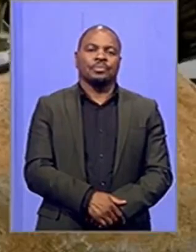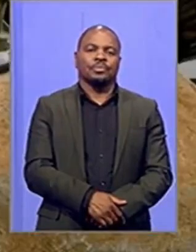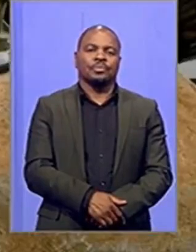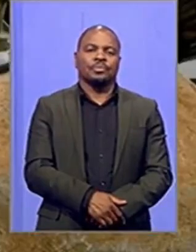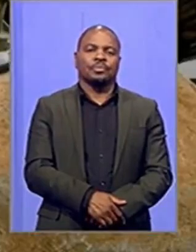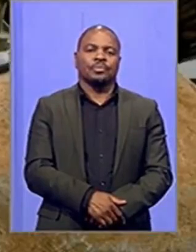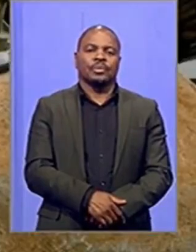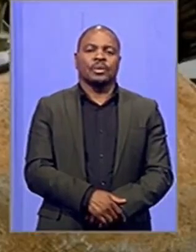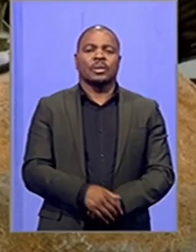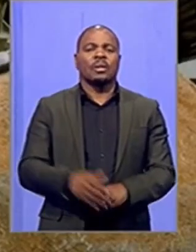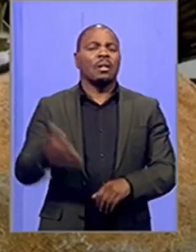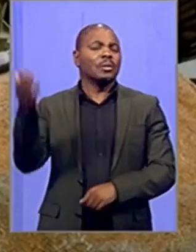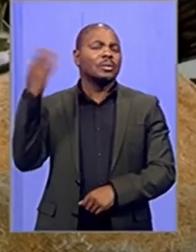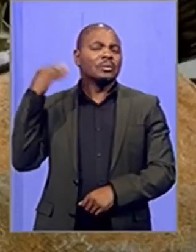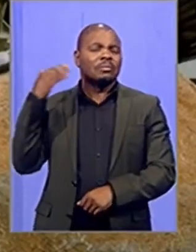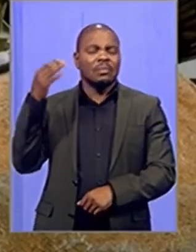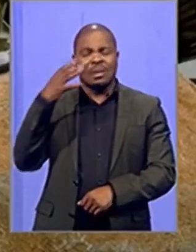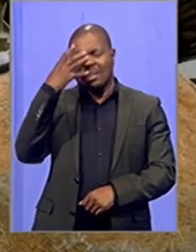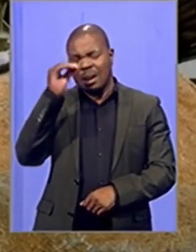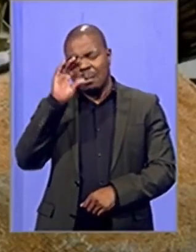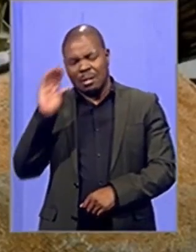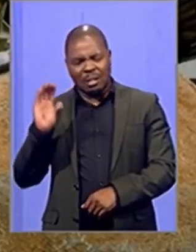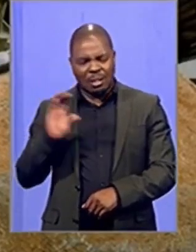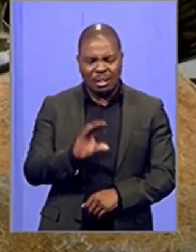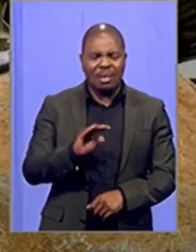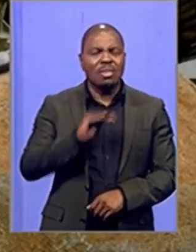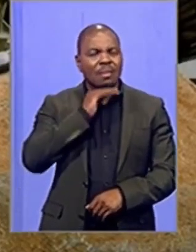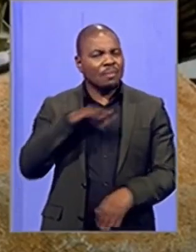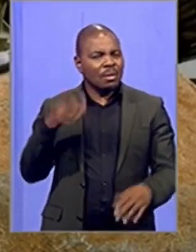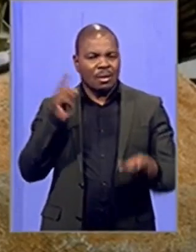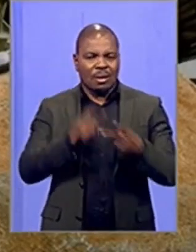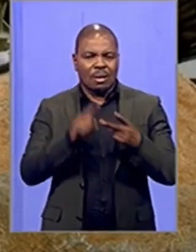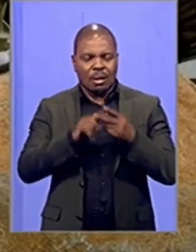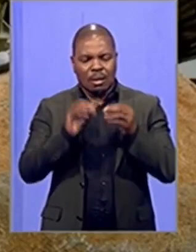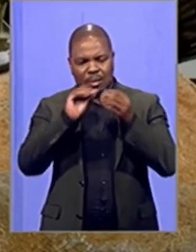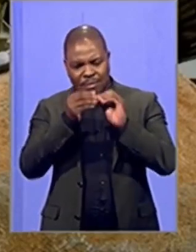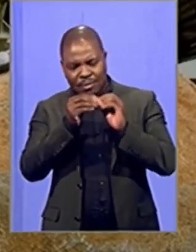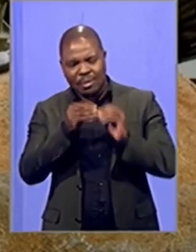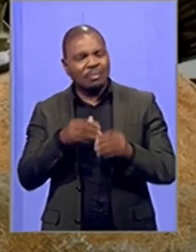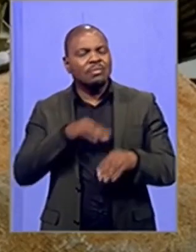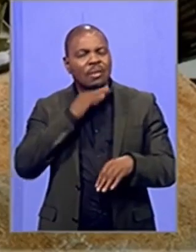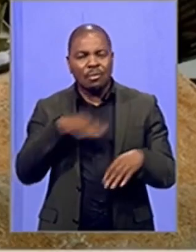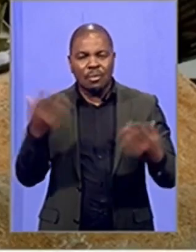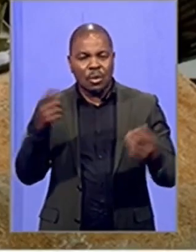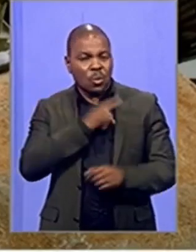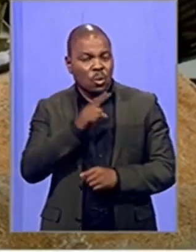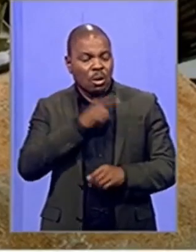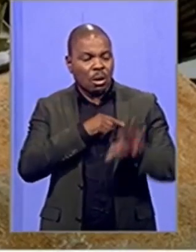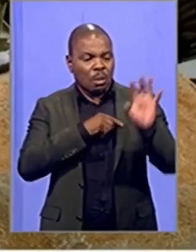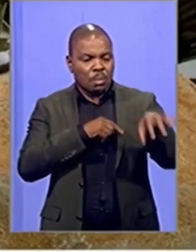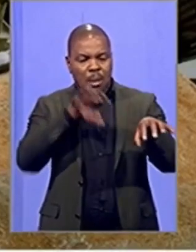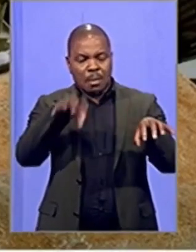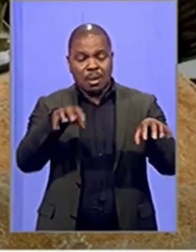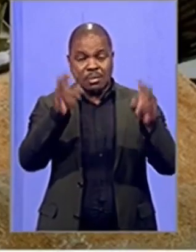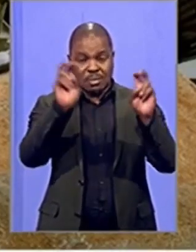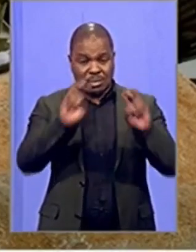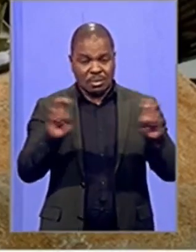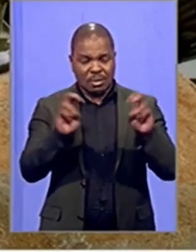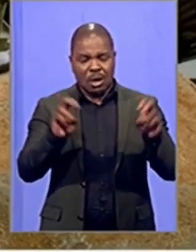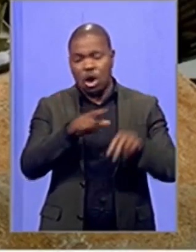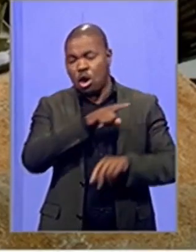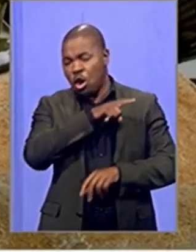we've been under-investing and under-maintaining in terms of our plants for a considerable